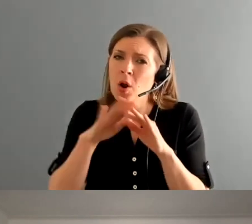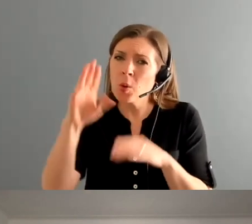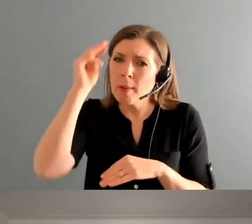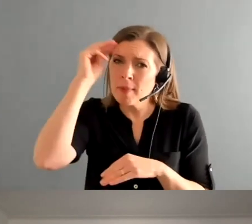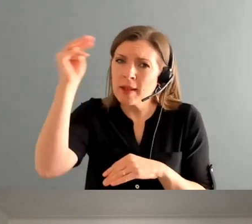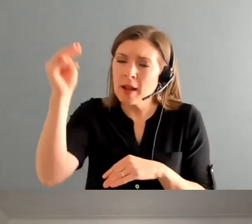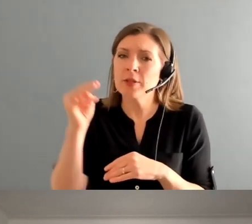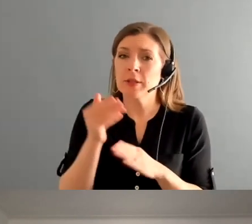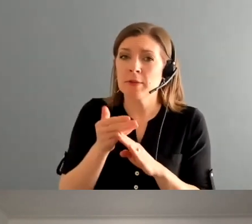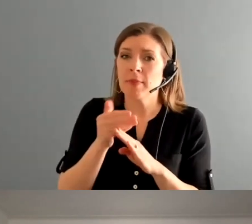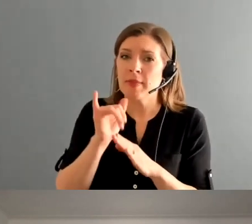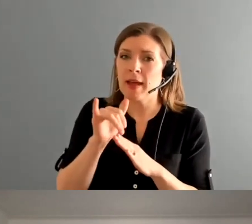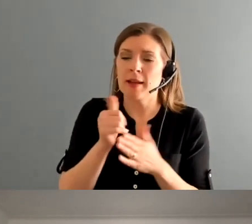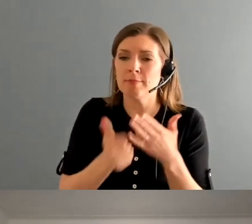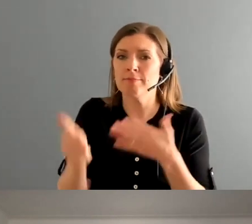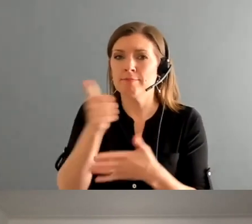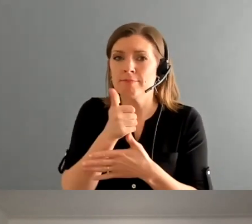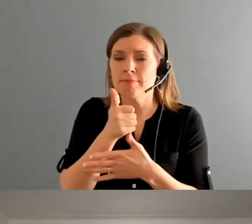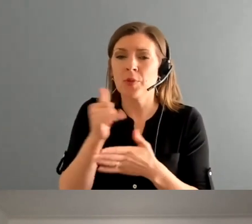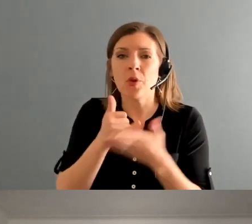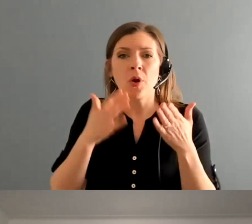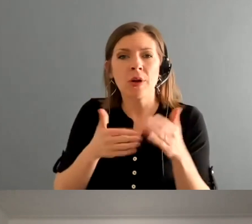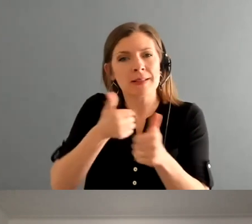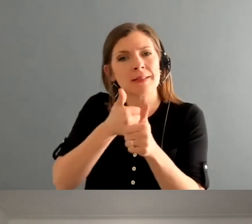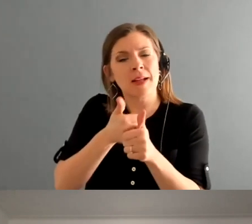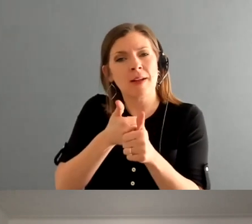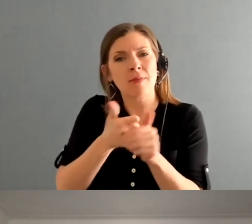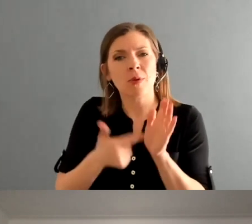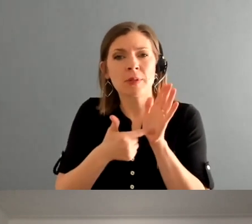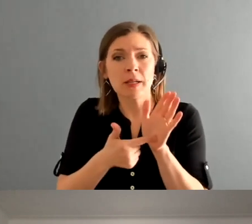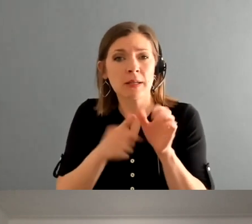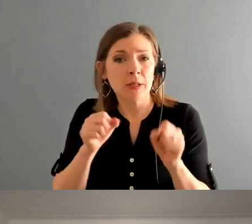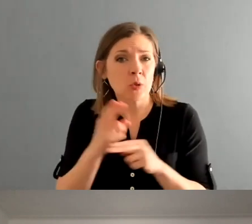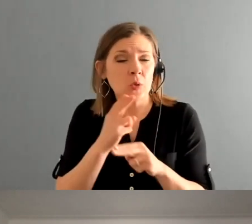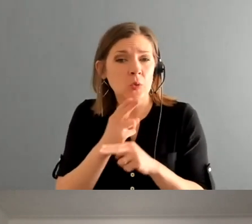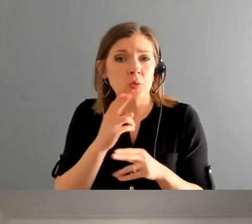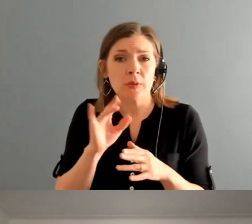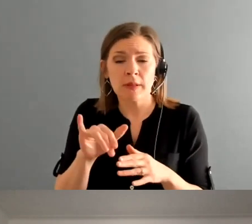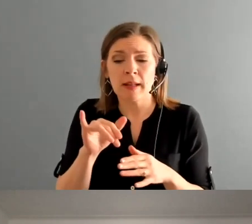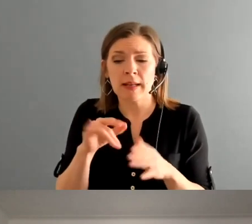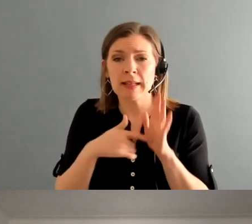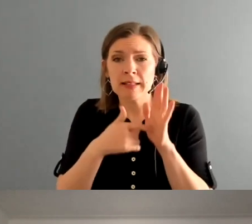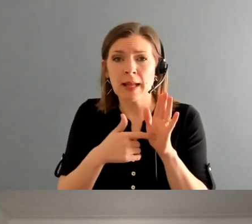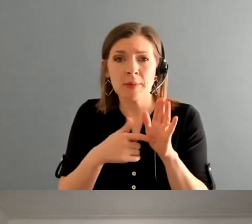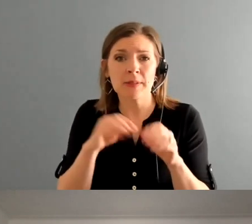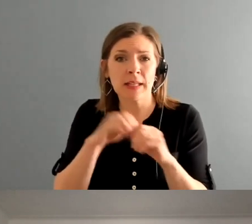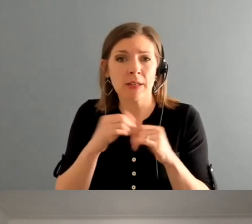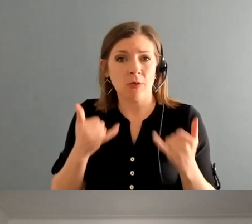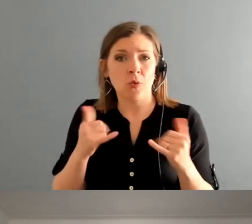methodology that prioritizes the artist's self-representation, maybe using concrete examples in current